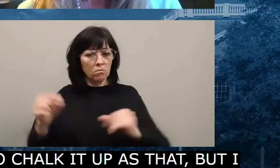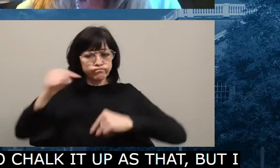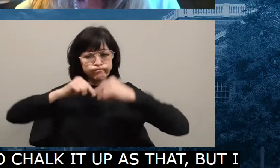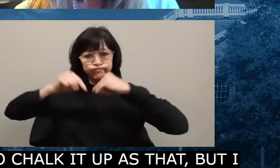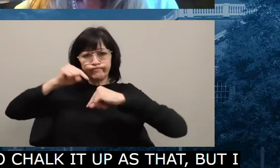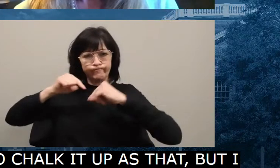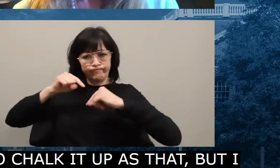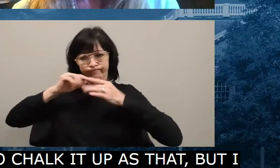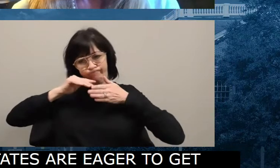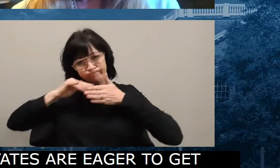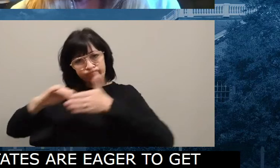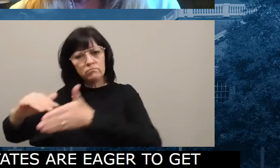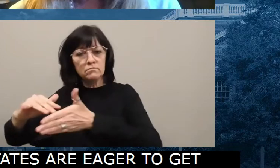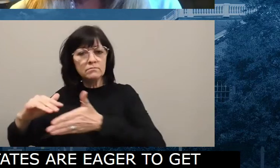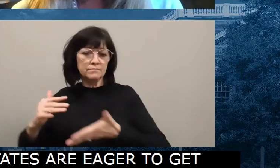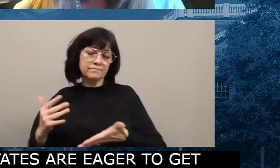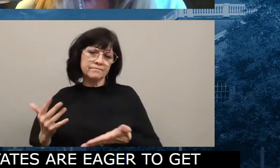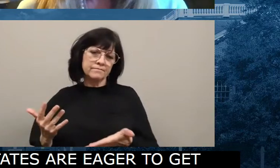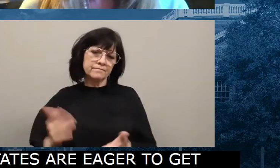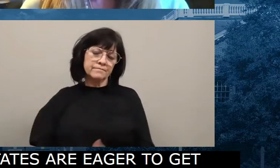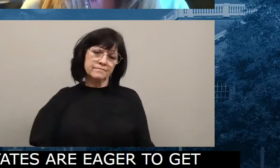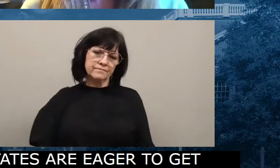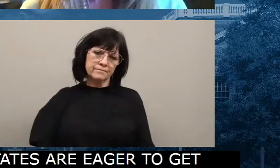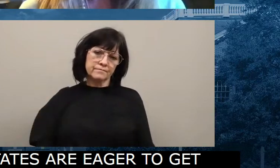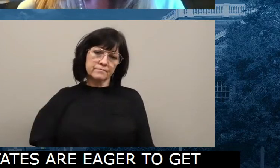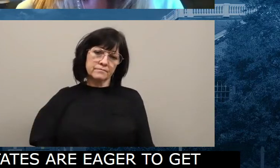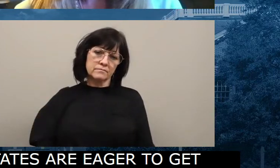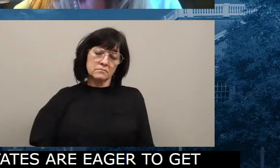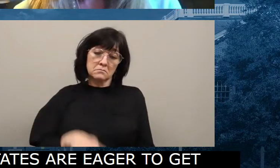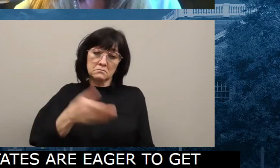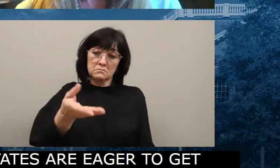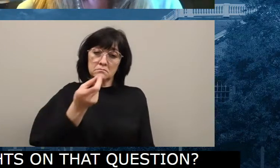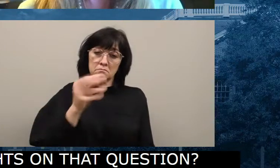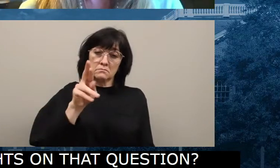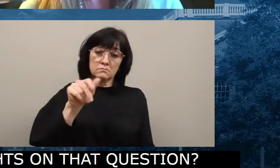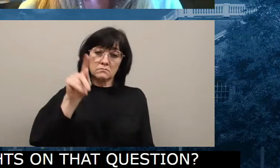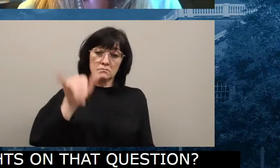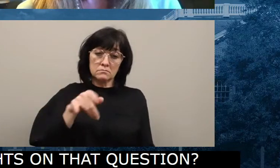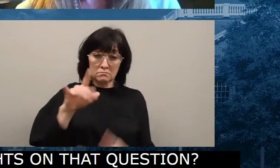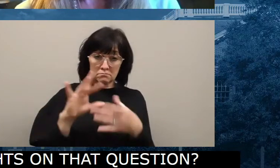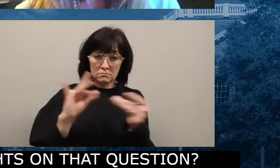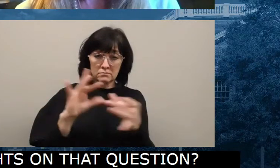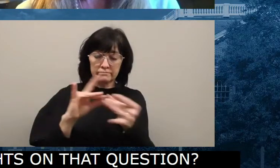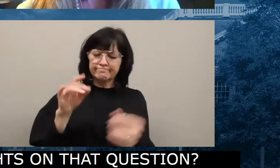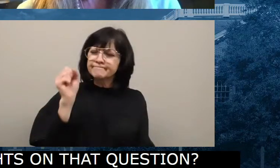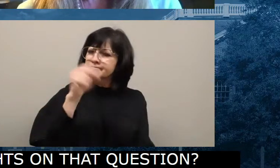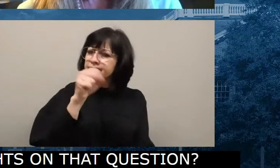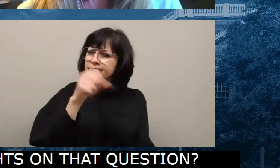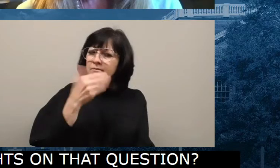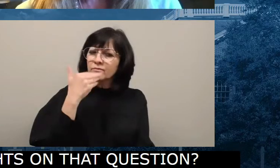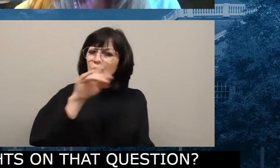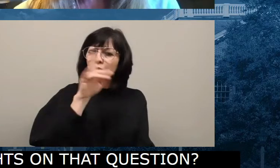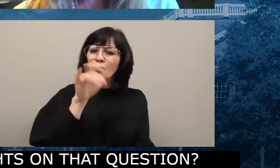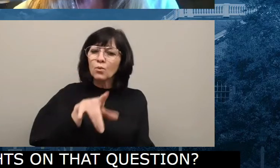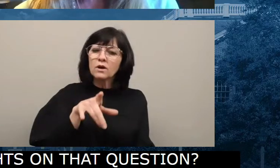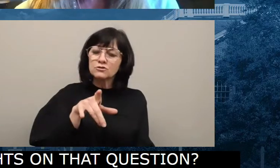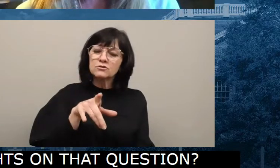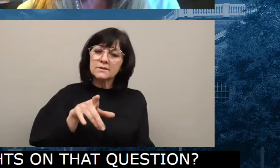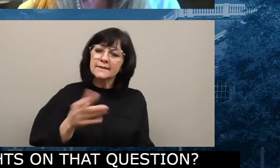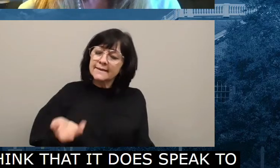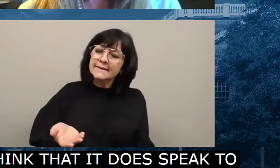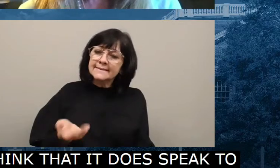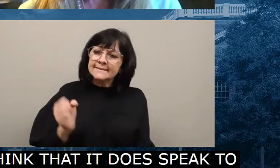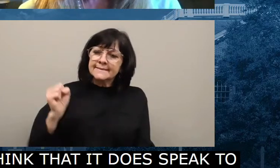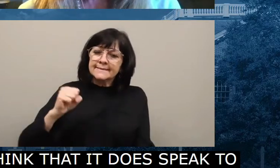on that question? Yeah, it is a great question. I think it does speak to the fact that, there is a real